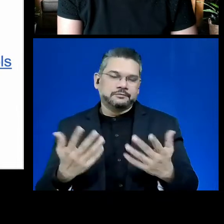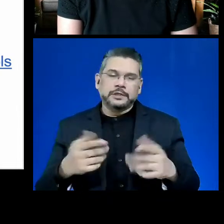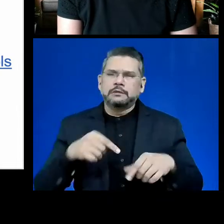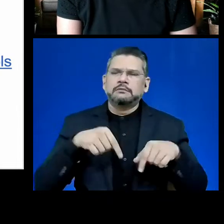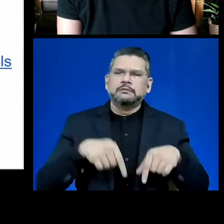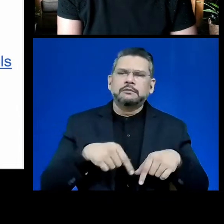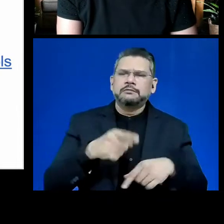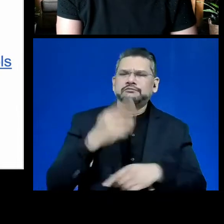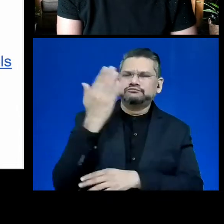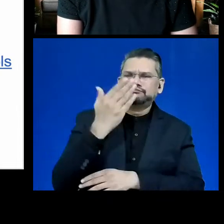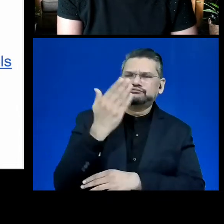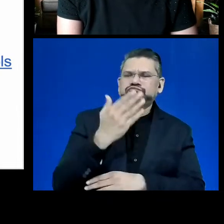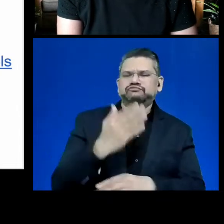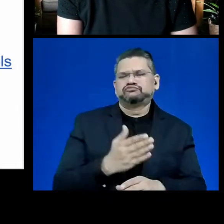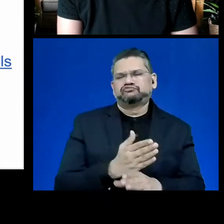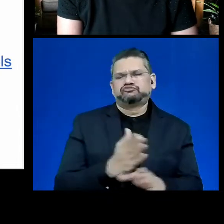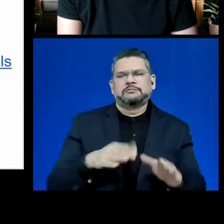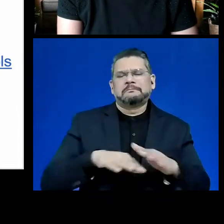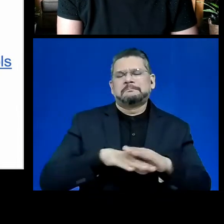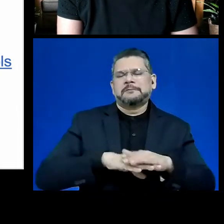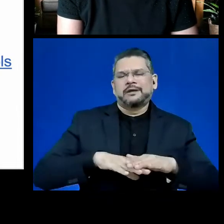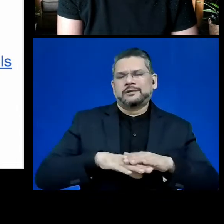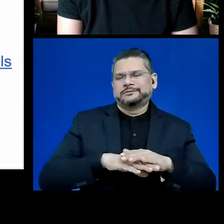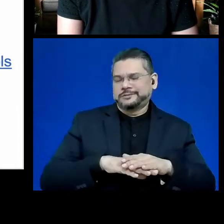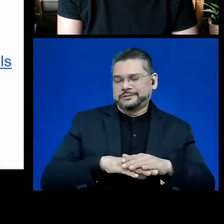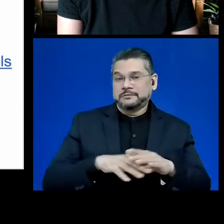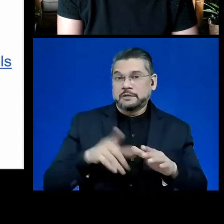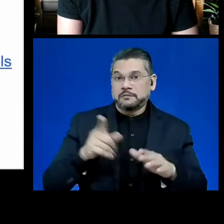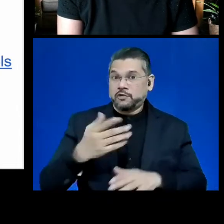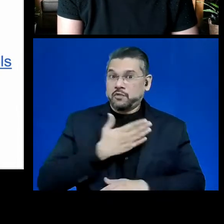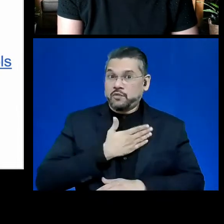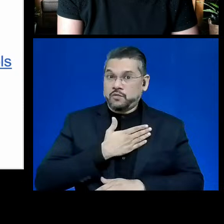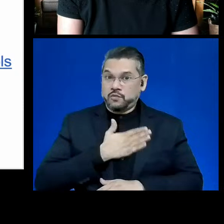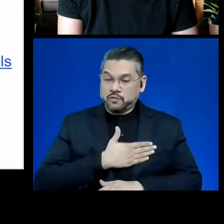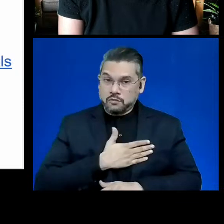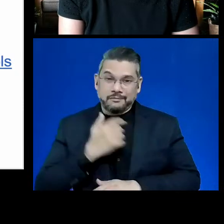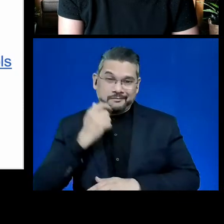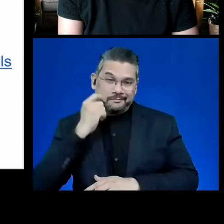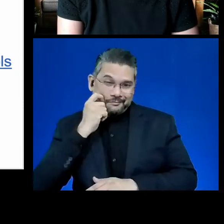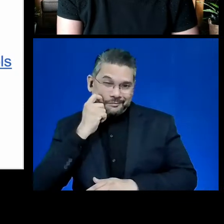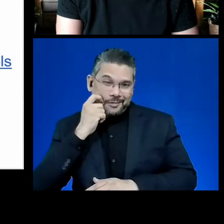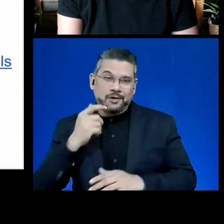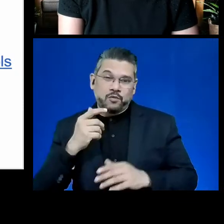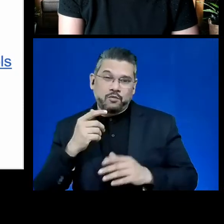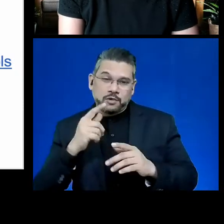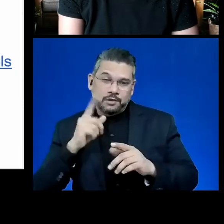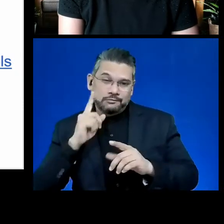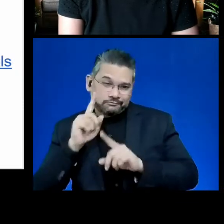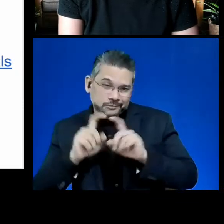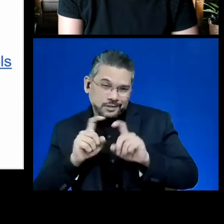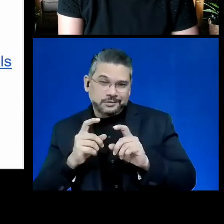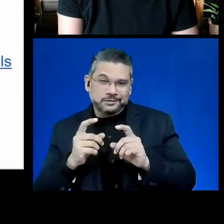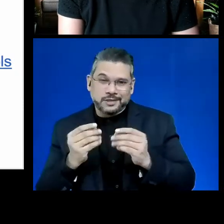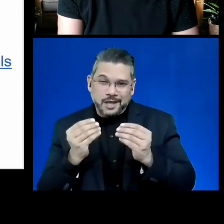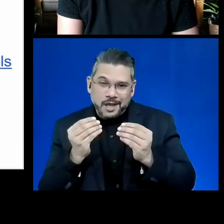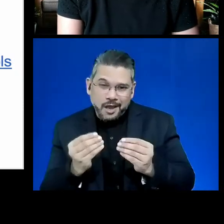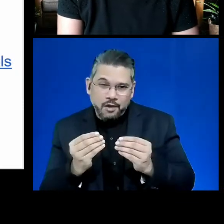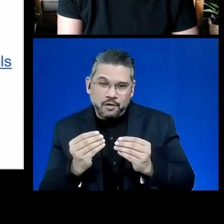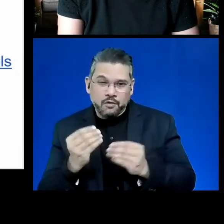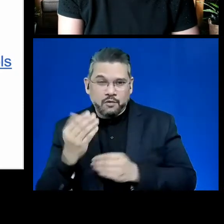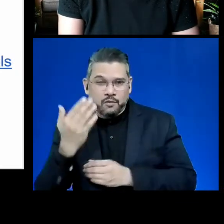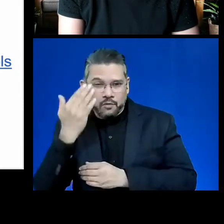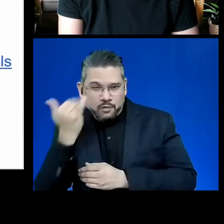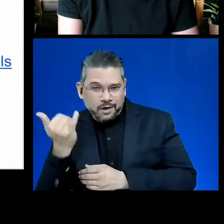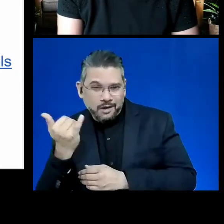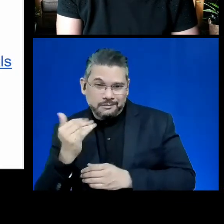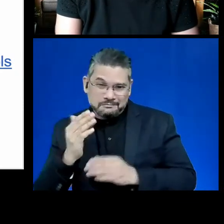any questions or you'd like to do a deeper dive into manual testing and why it's necessary, or even get an idea of